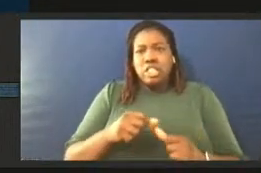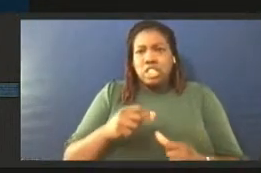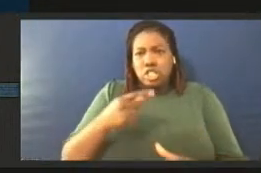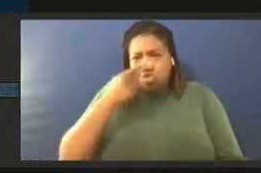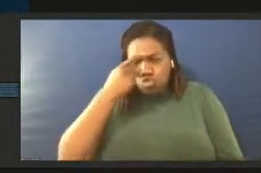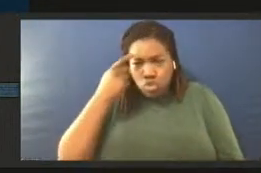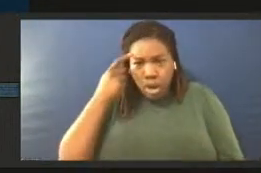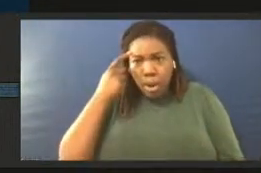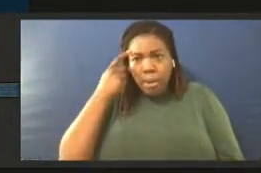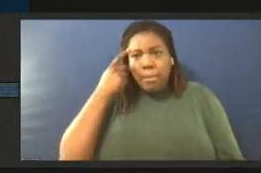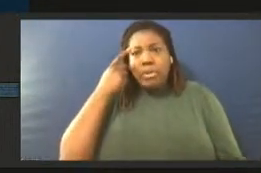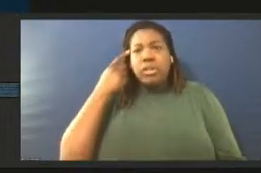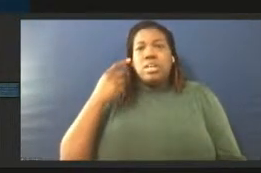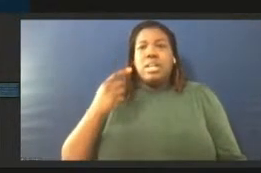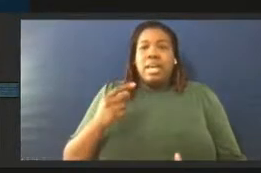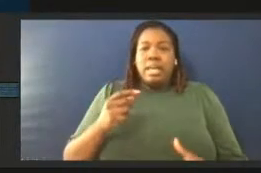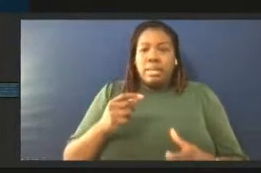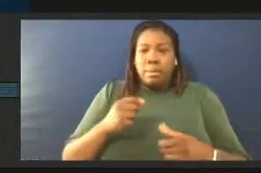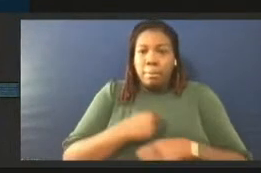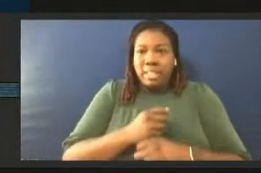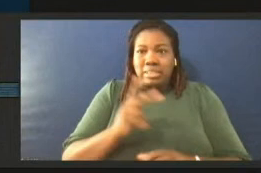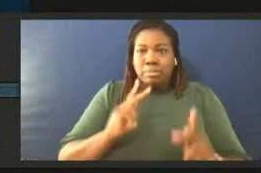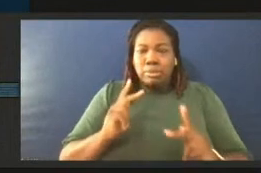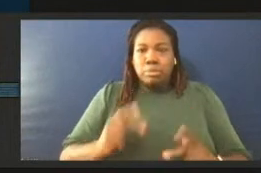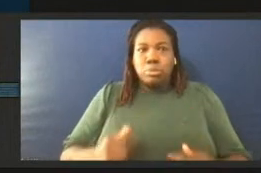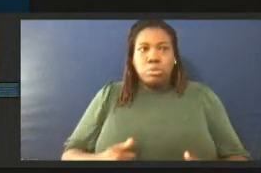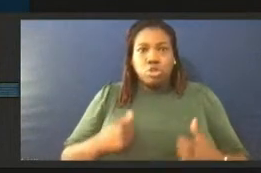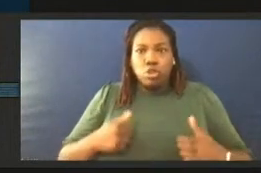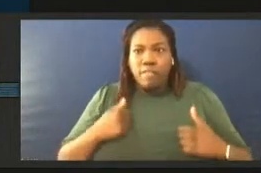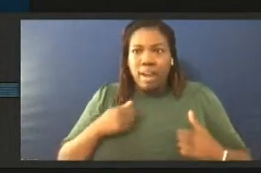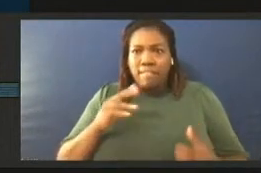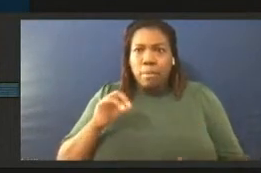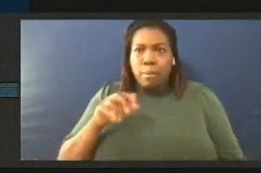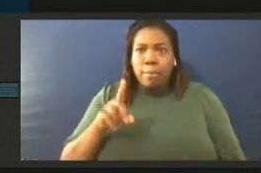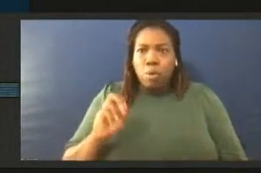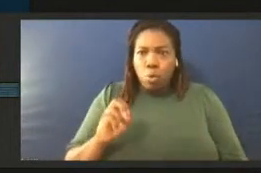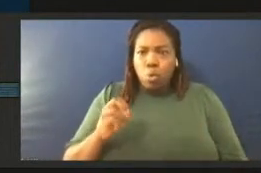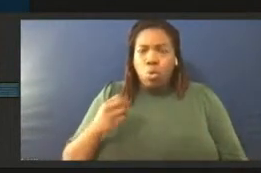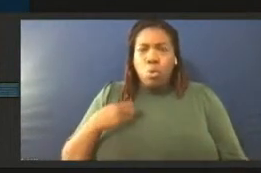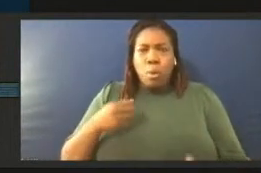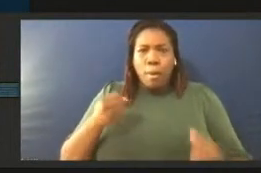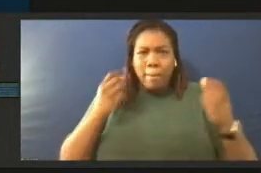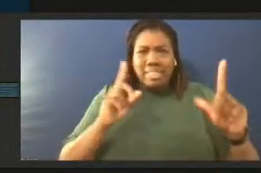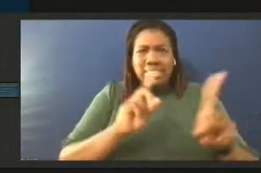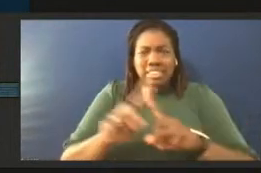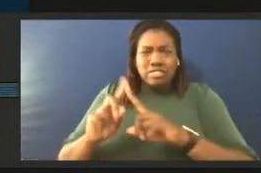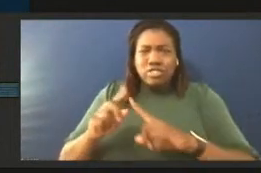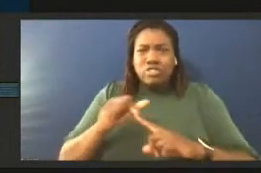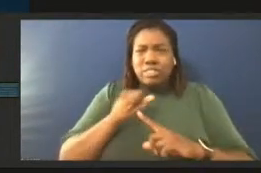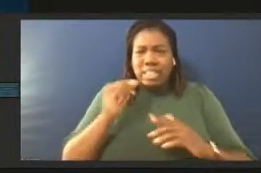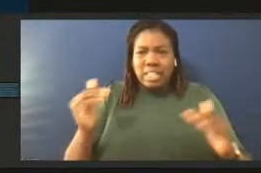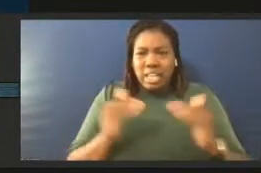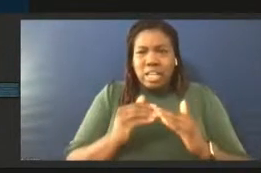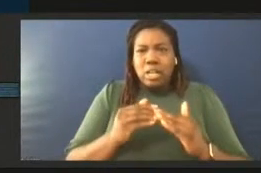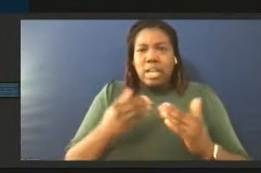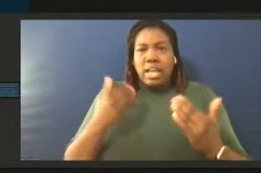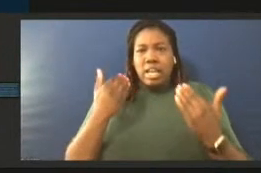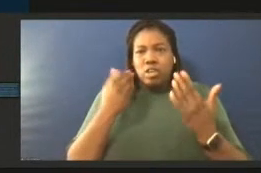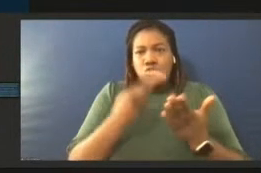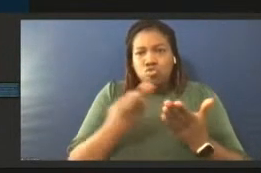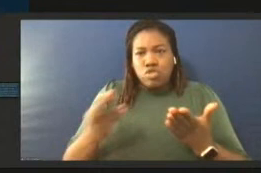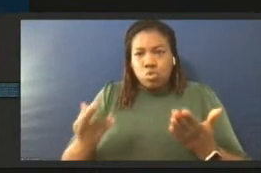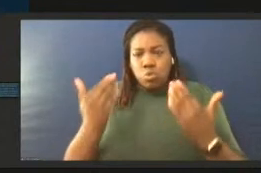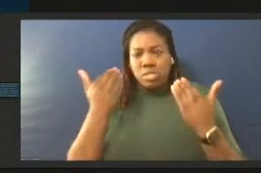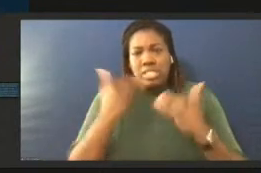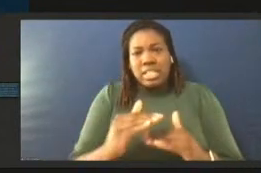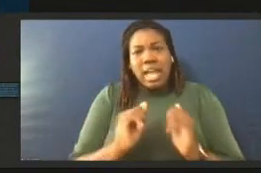state of survival mode due to a host of inequities and limited resources. How will we see